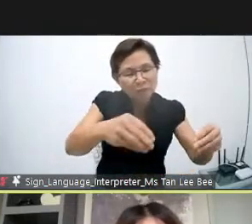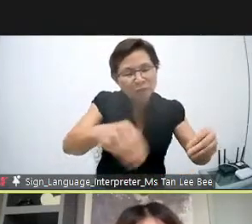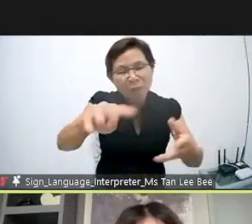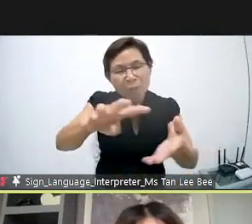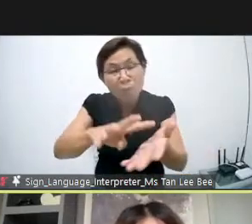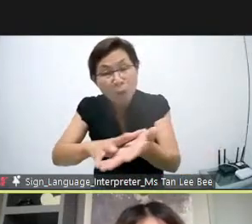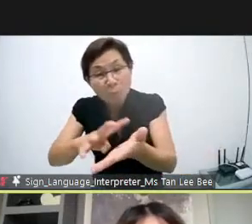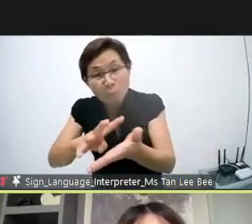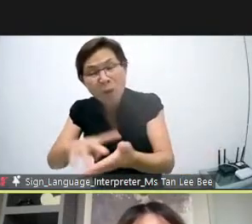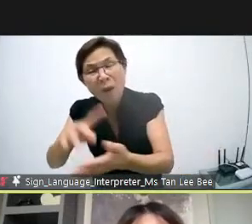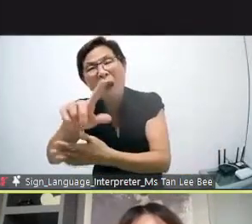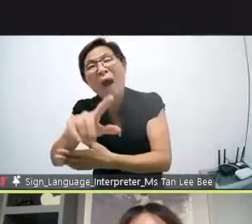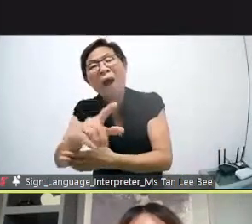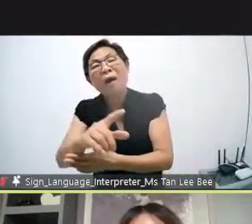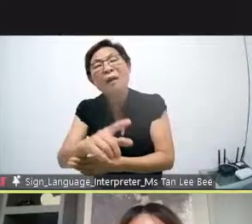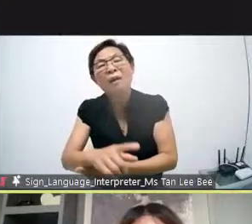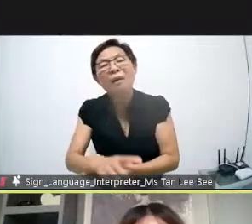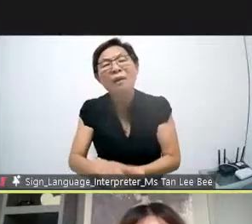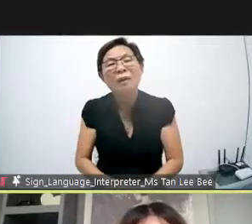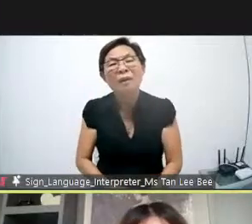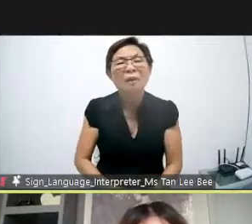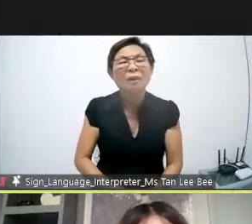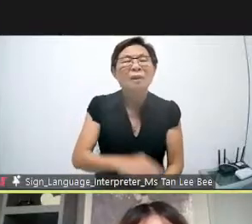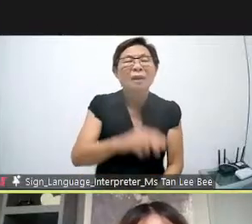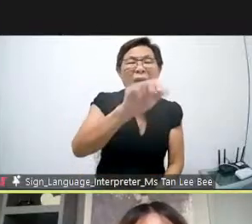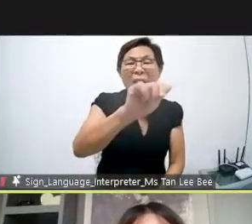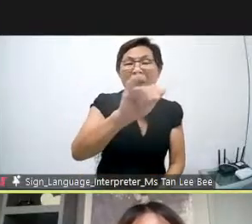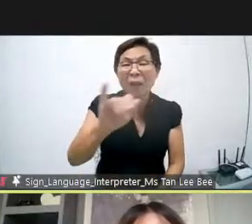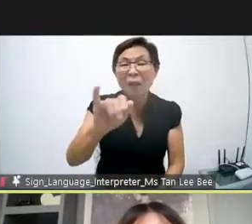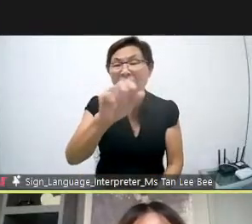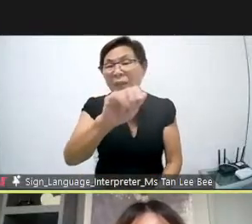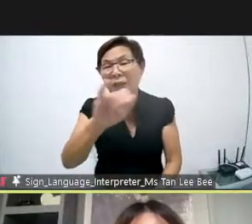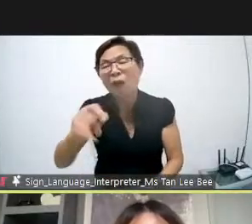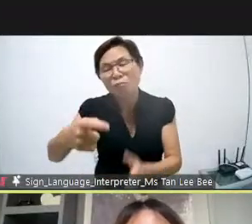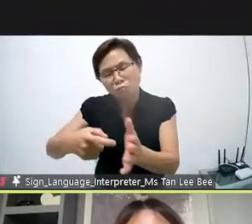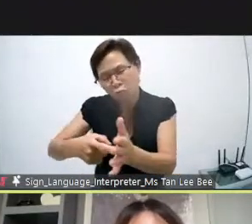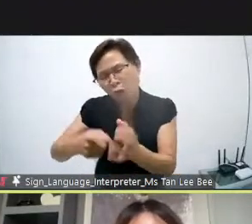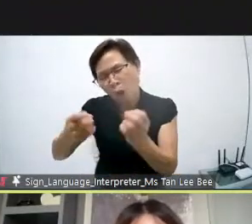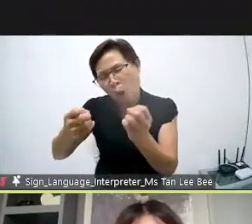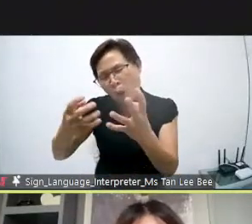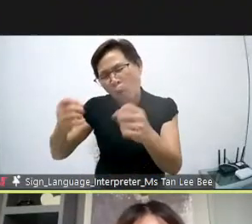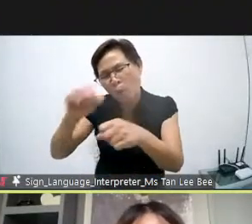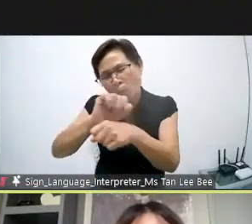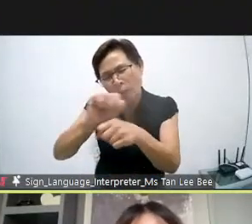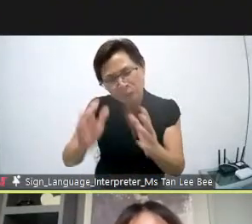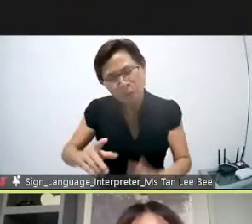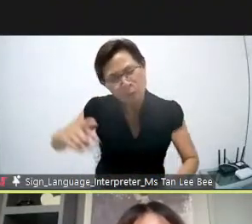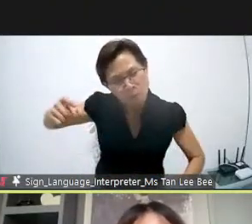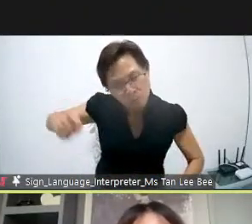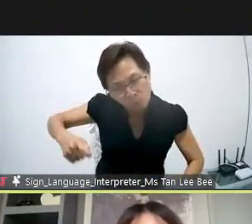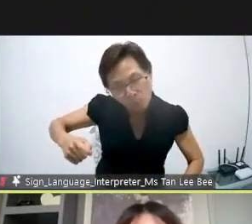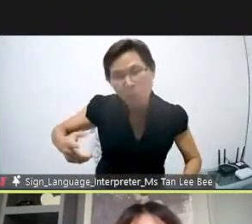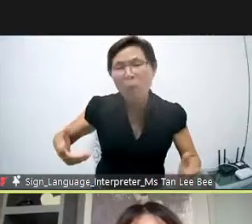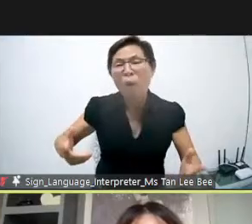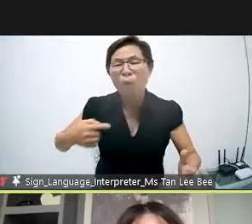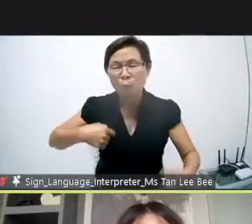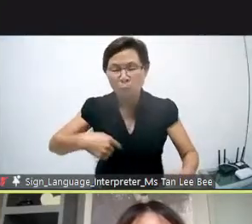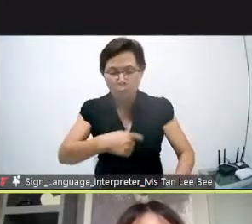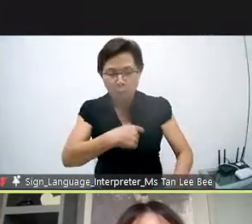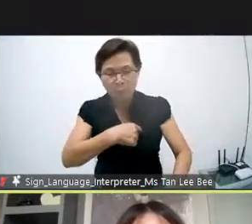other hand, the thrive of AI industry require a lot of workforce. So we